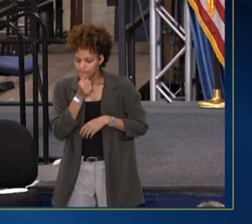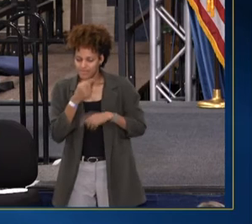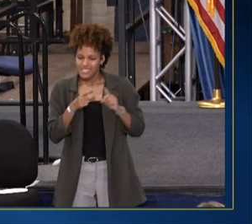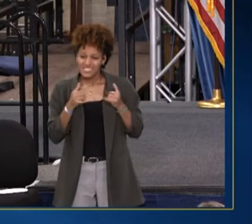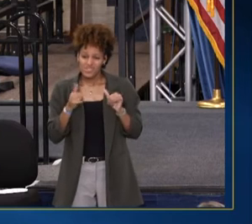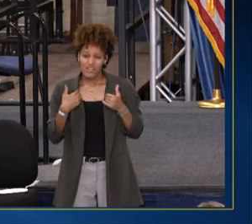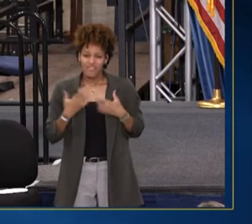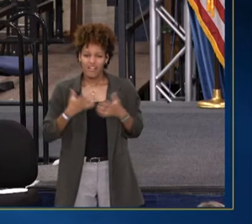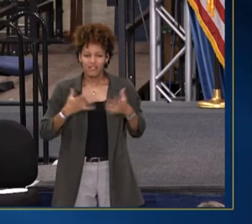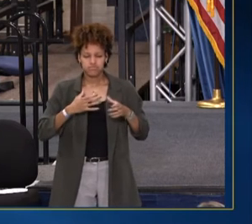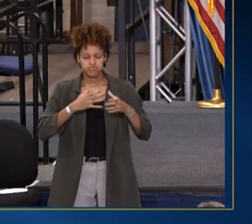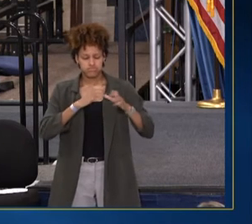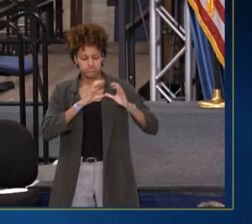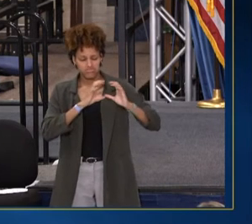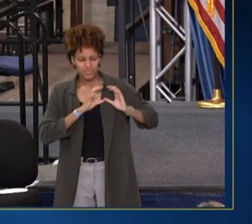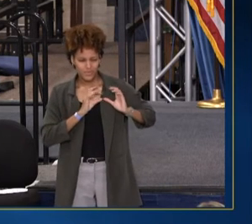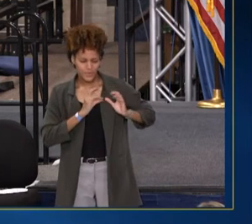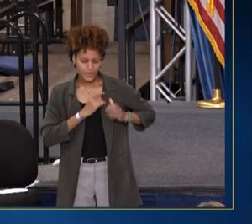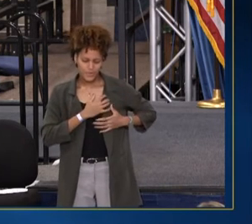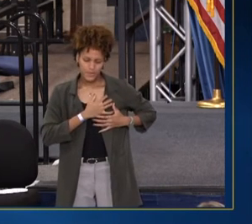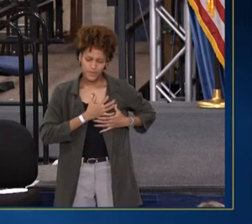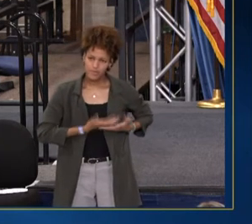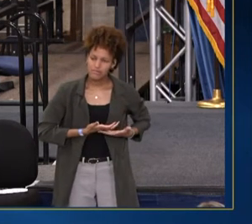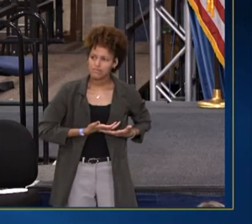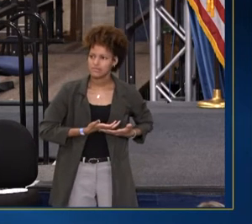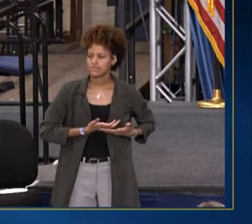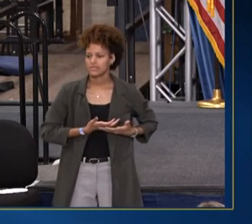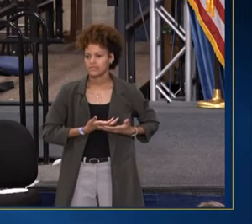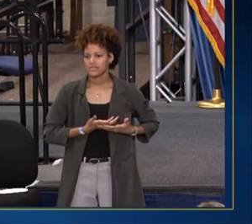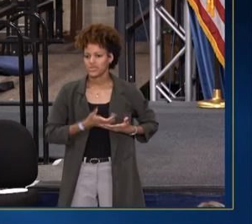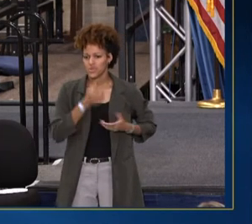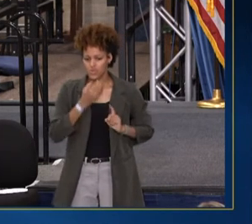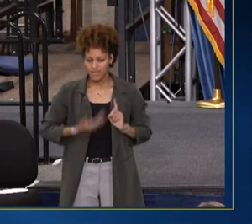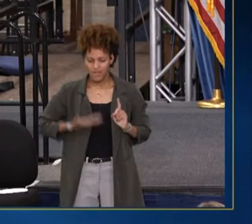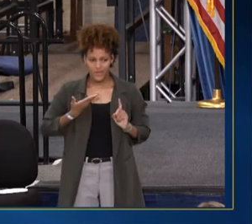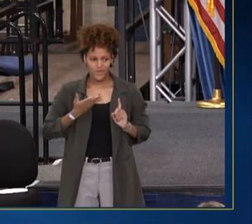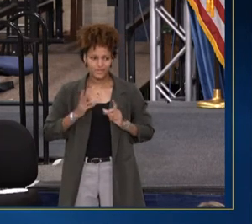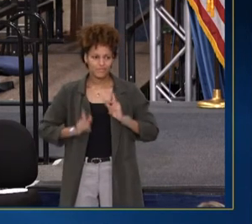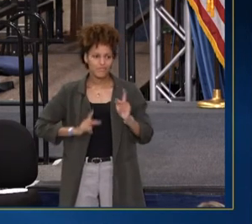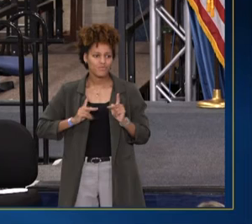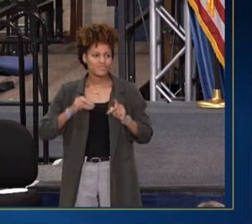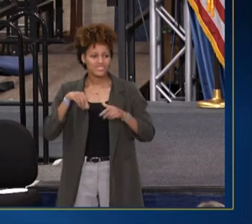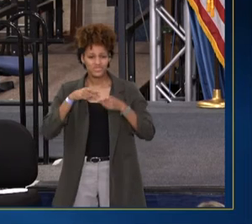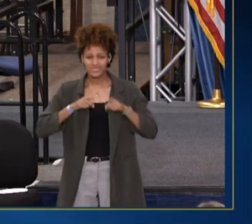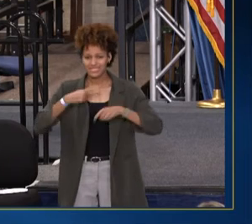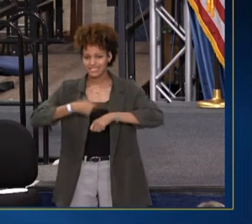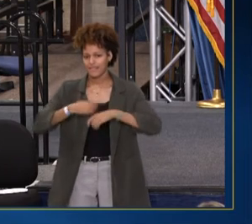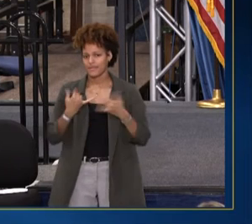some heaviness on our hearts, heaviness on who we are in this time.